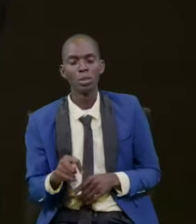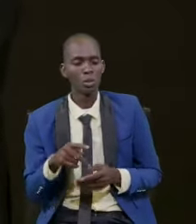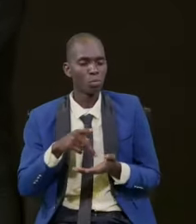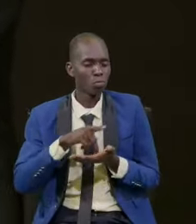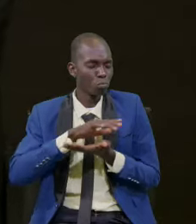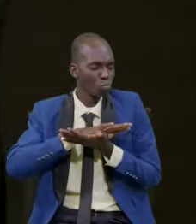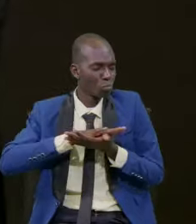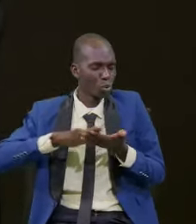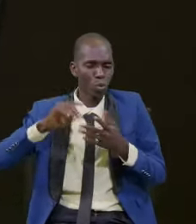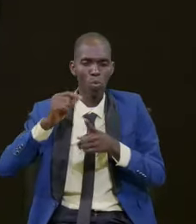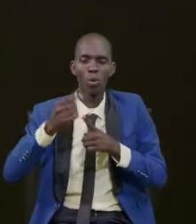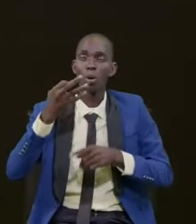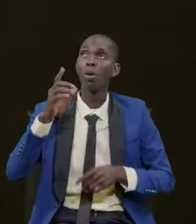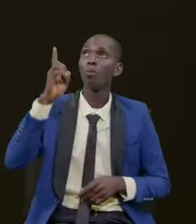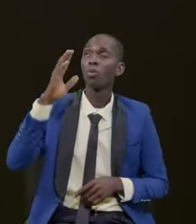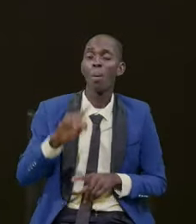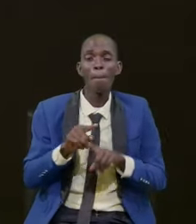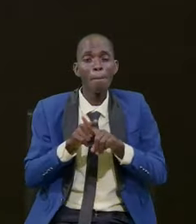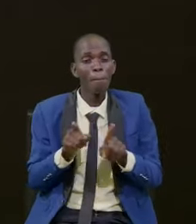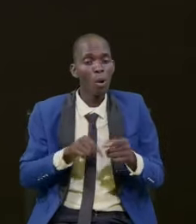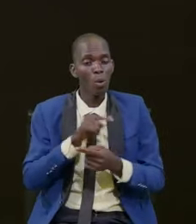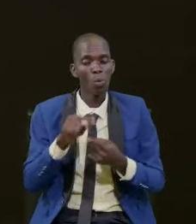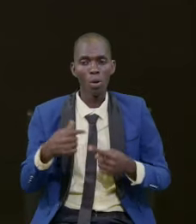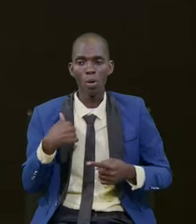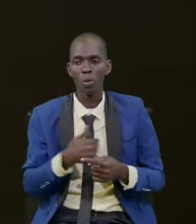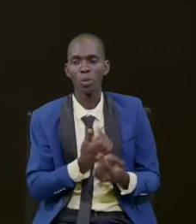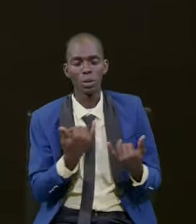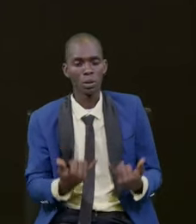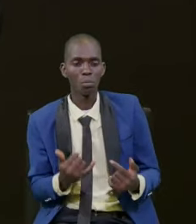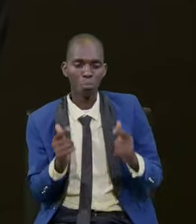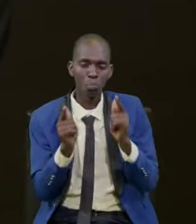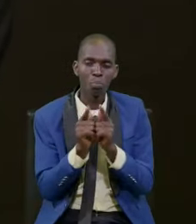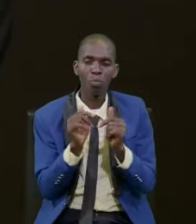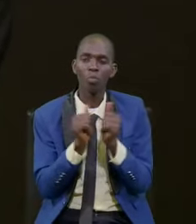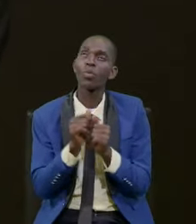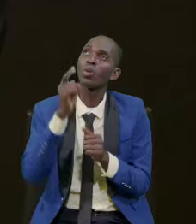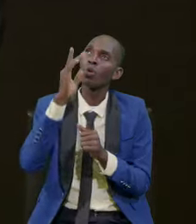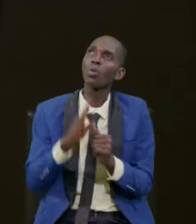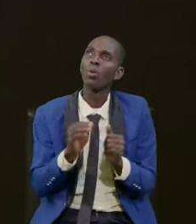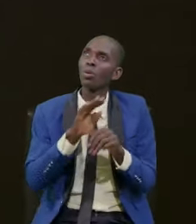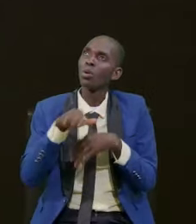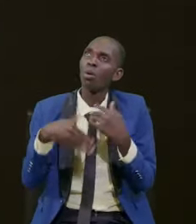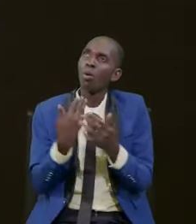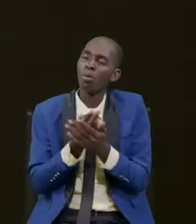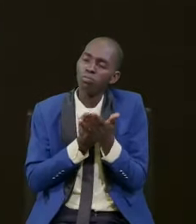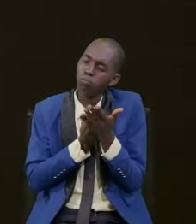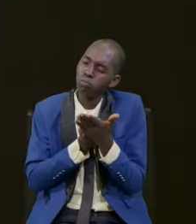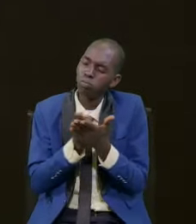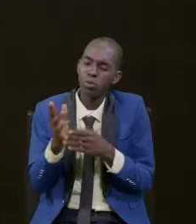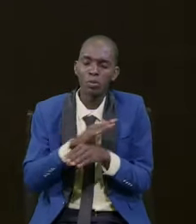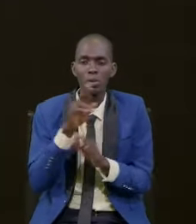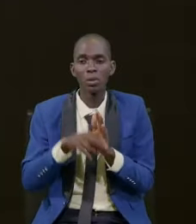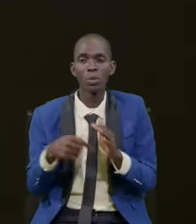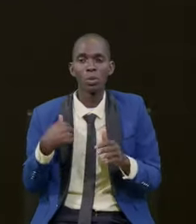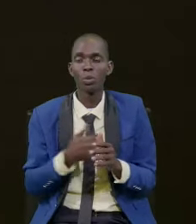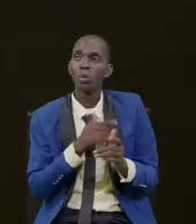God. But when we come to God in all sincerity, when we come to God under deep